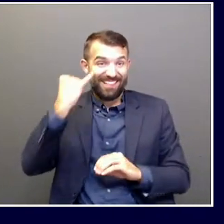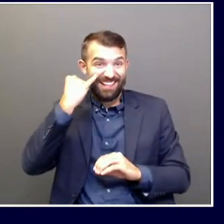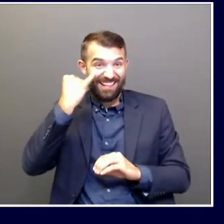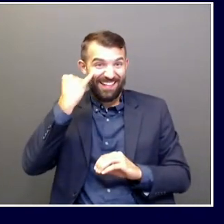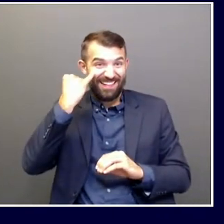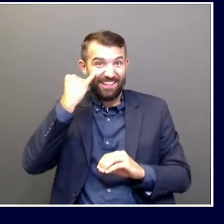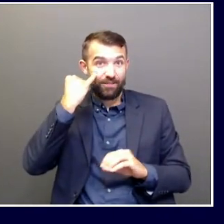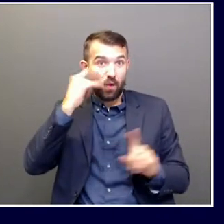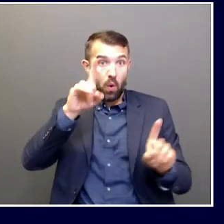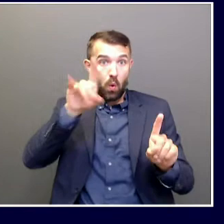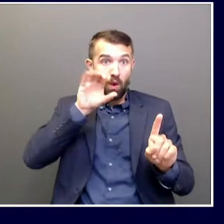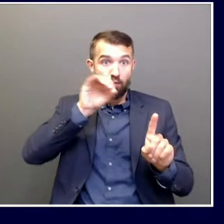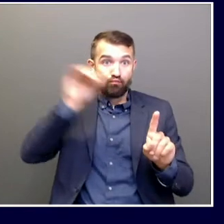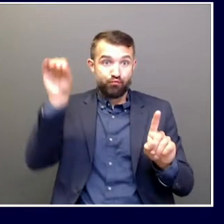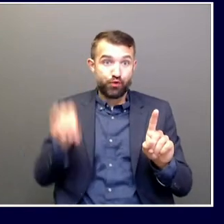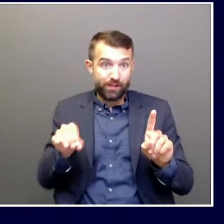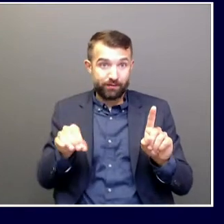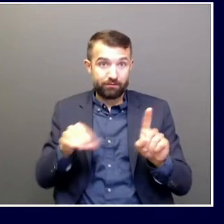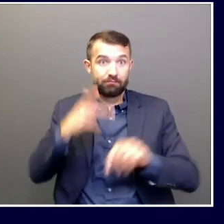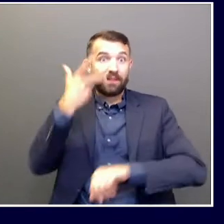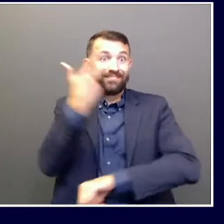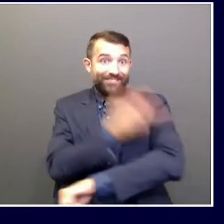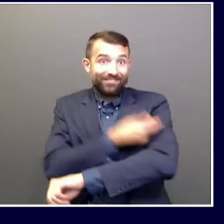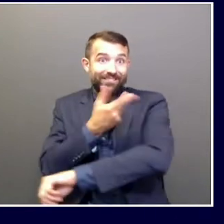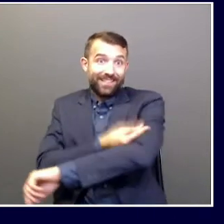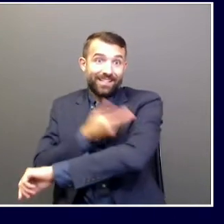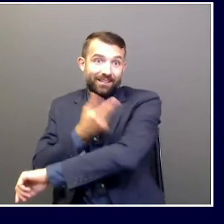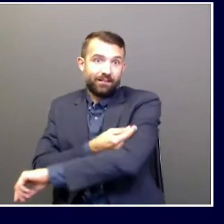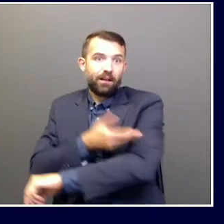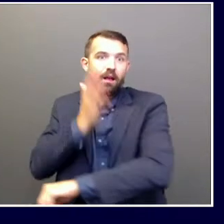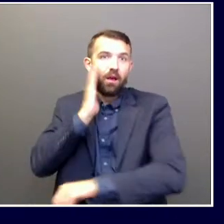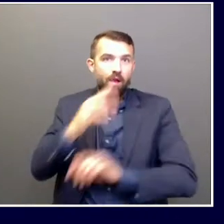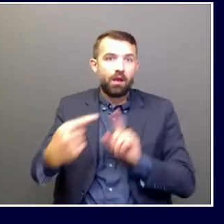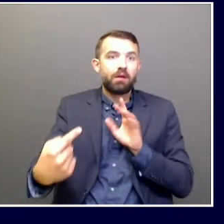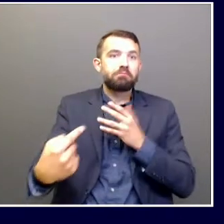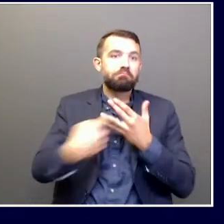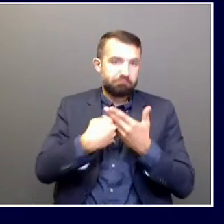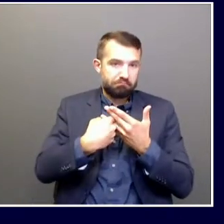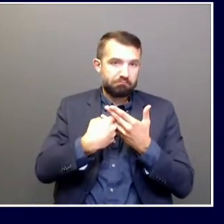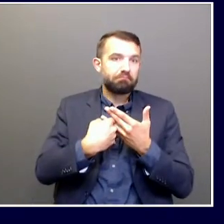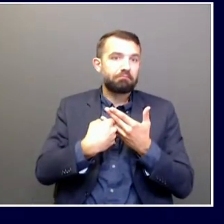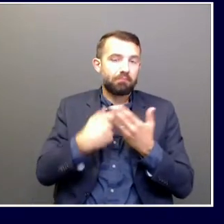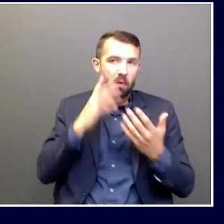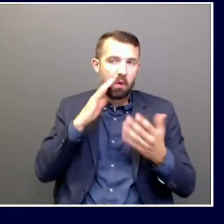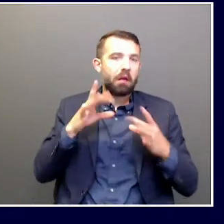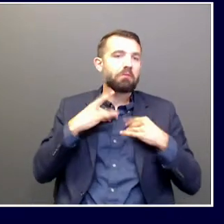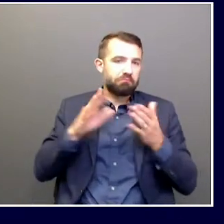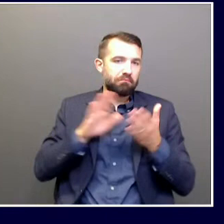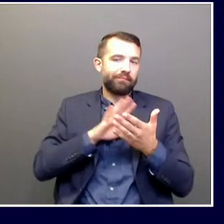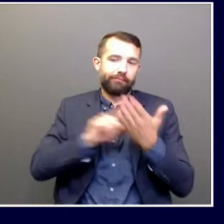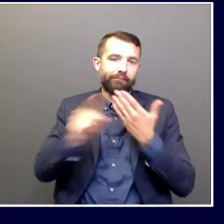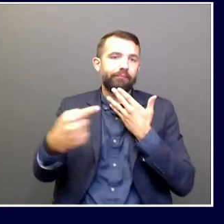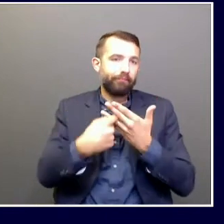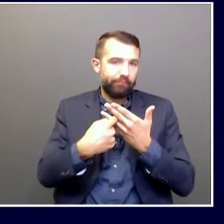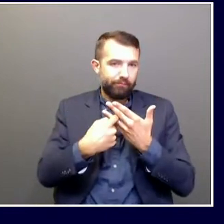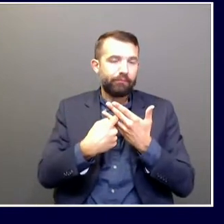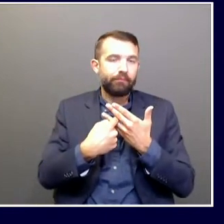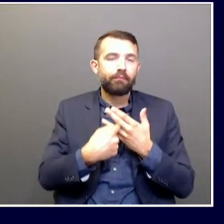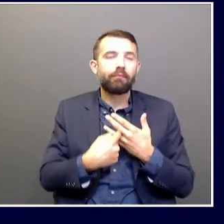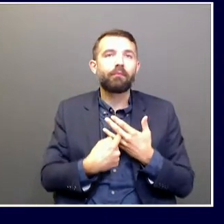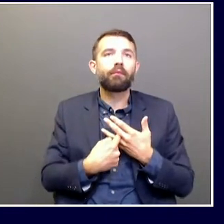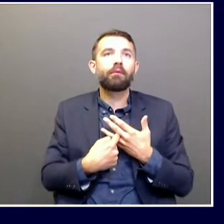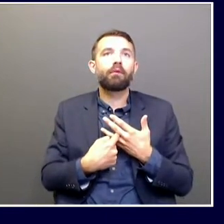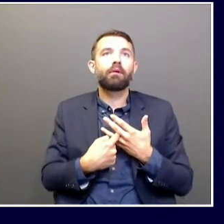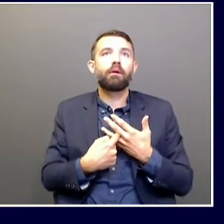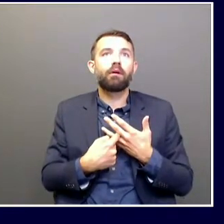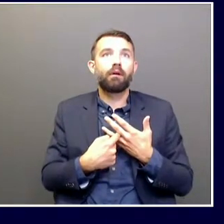disease, there would still be breakthrough cases. And 100% of those breakthrough cases would be among vaccinated